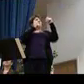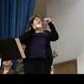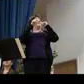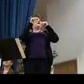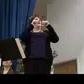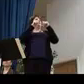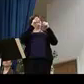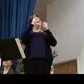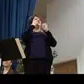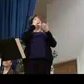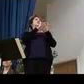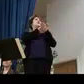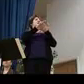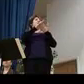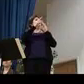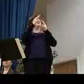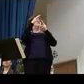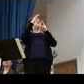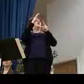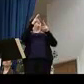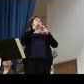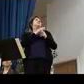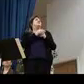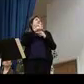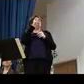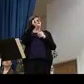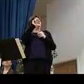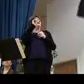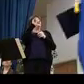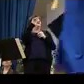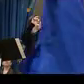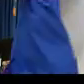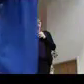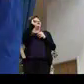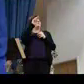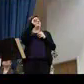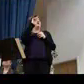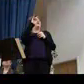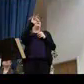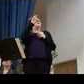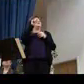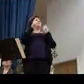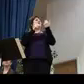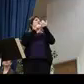Honors. And now we're going to be with these Associate of Applied Science, General Hygiene.